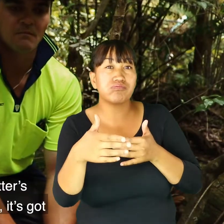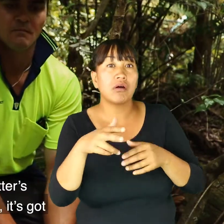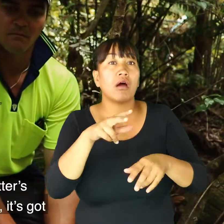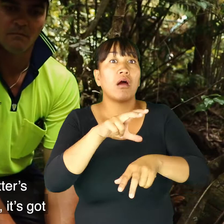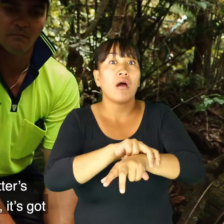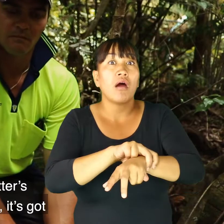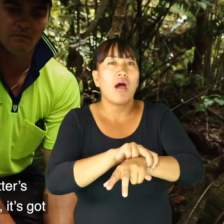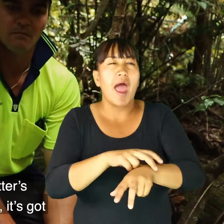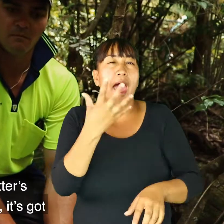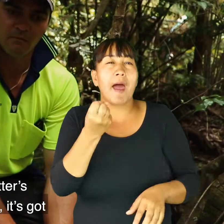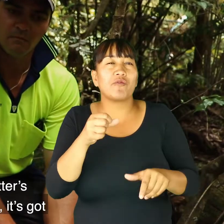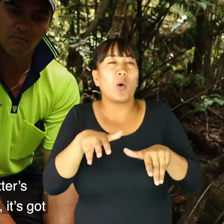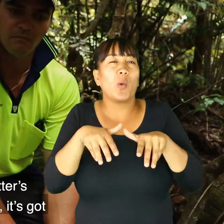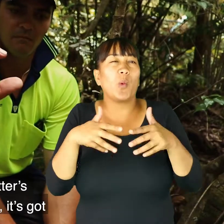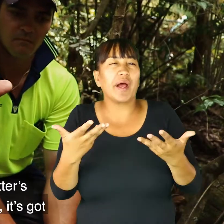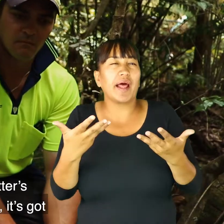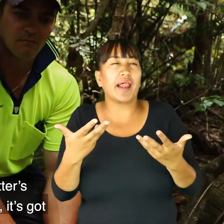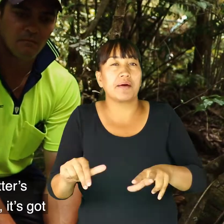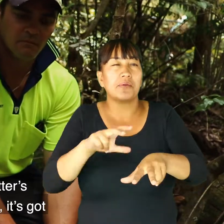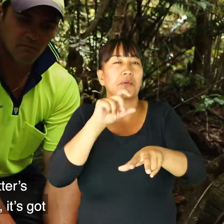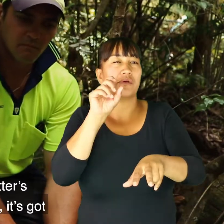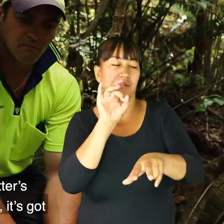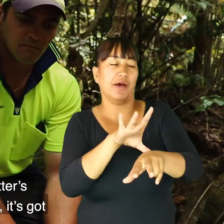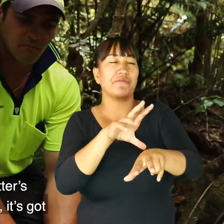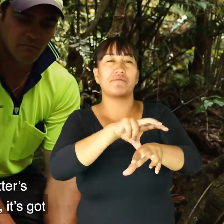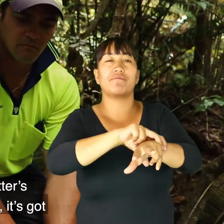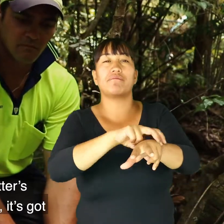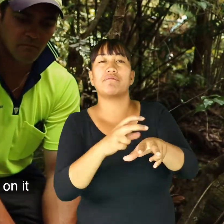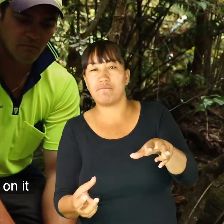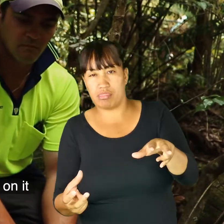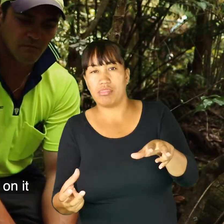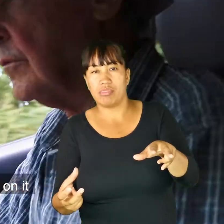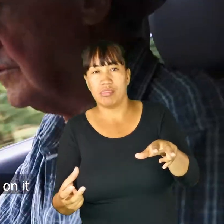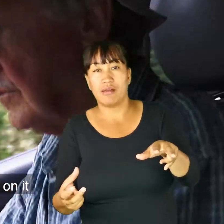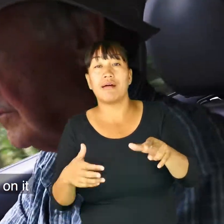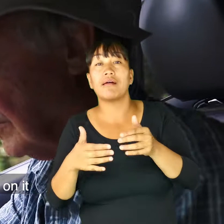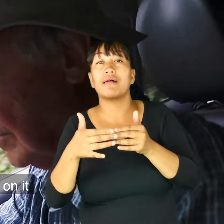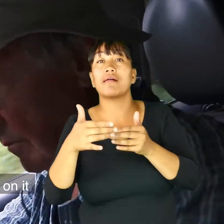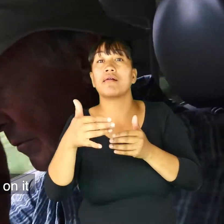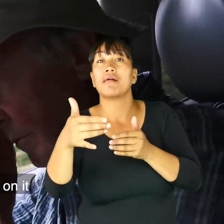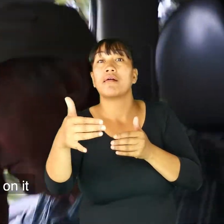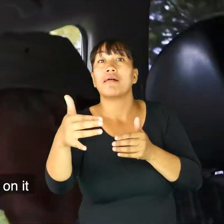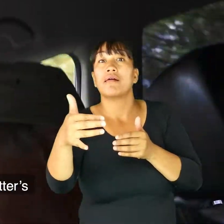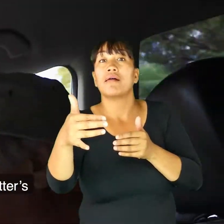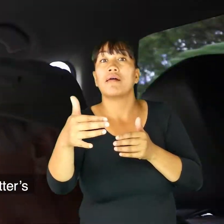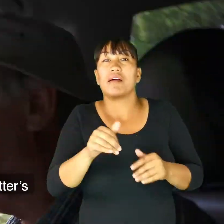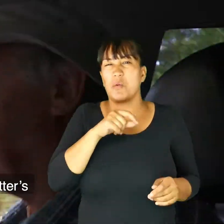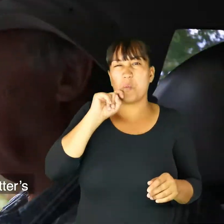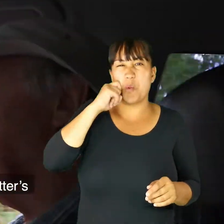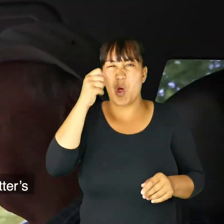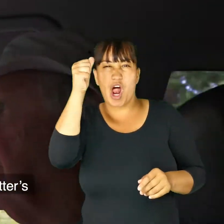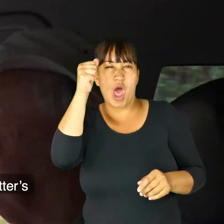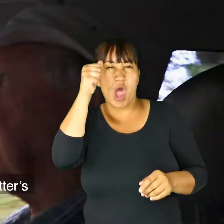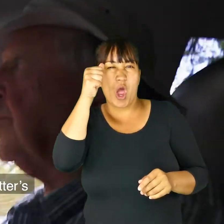So when the transmitter's put on at the first stage, it's got quite a weak band on it, and after about this